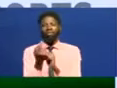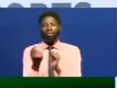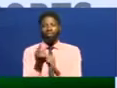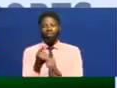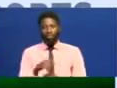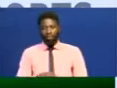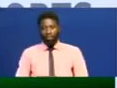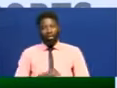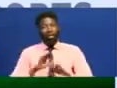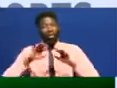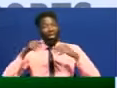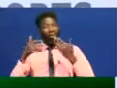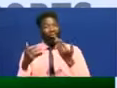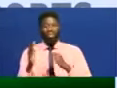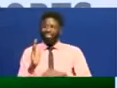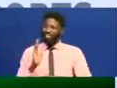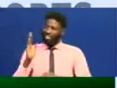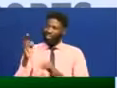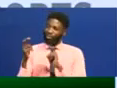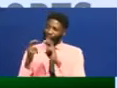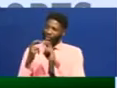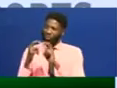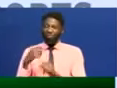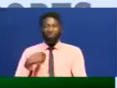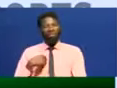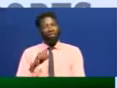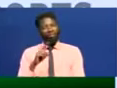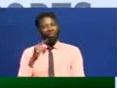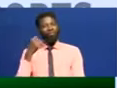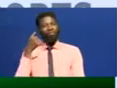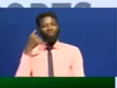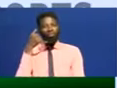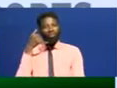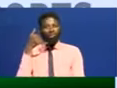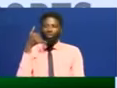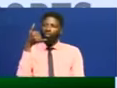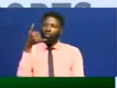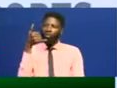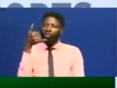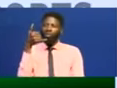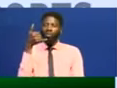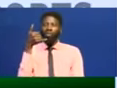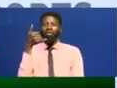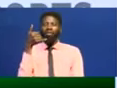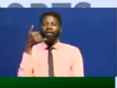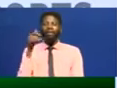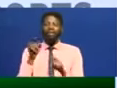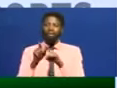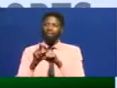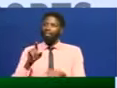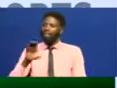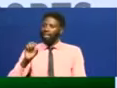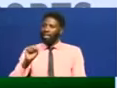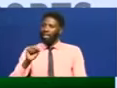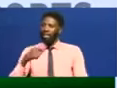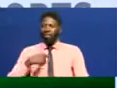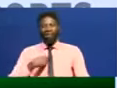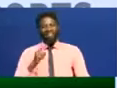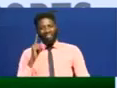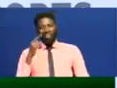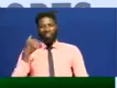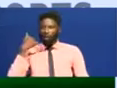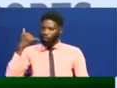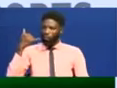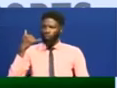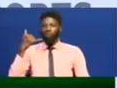direct contact. My first phone call as cabinet secretary, my first phone call